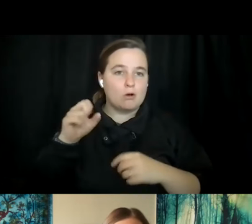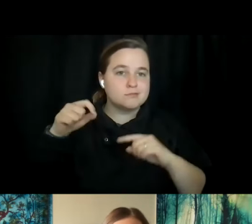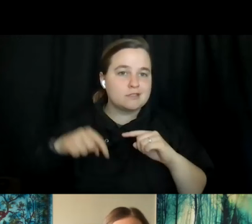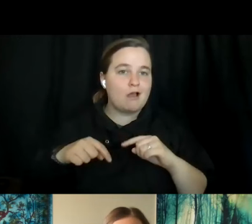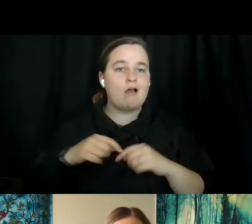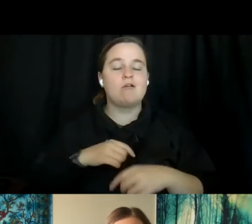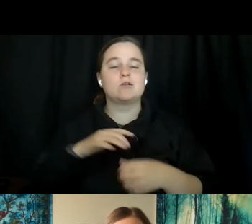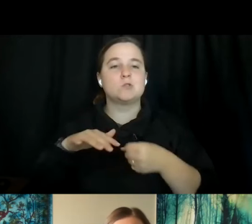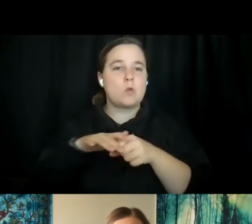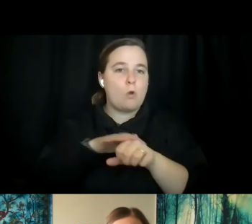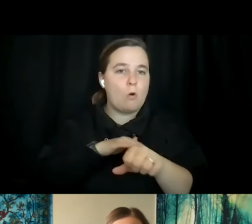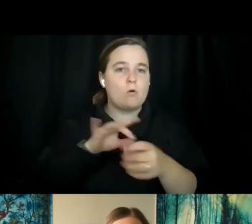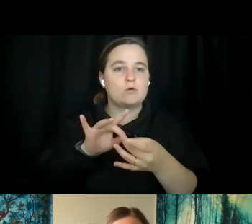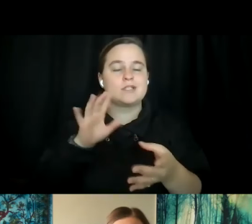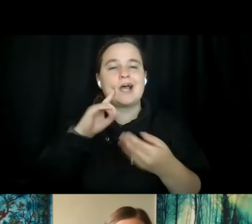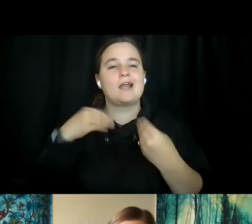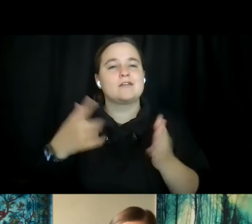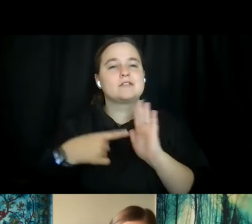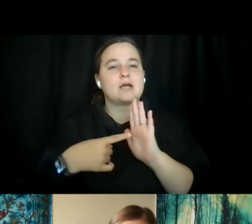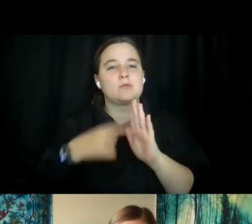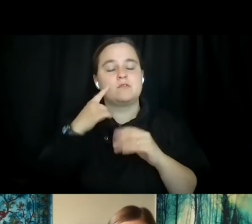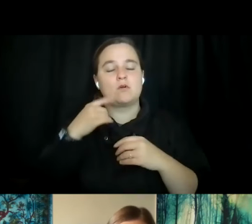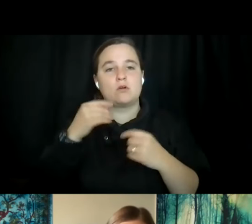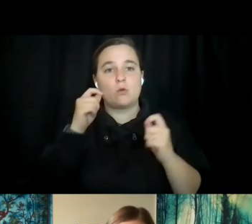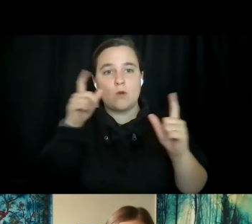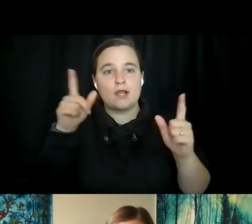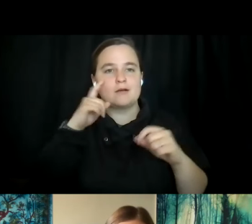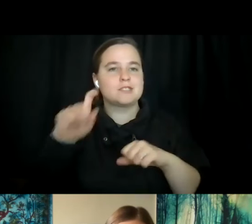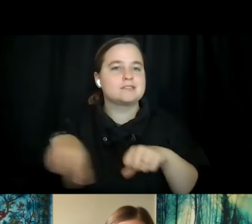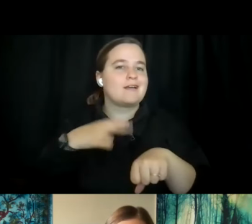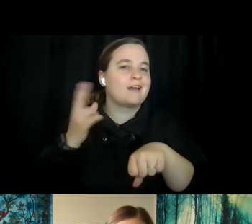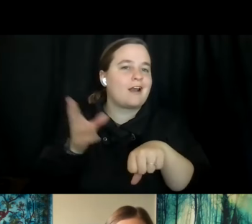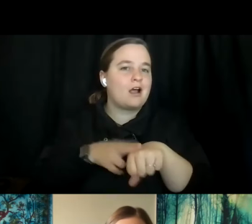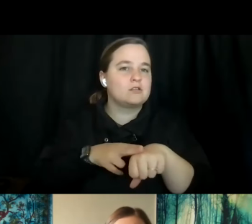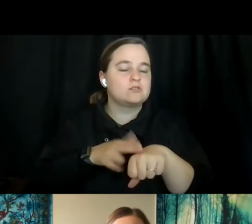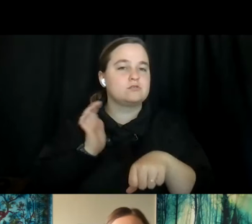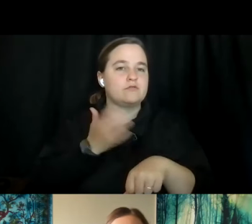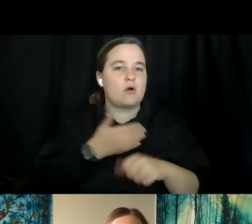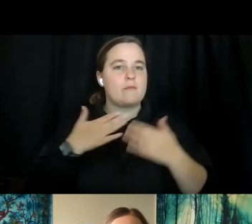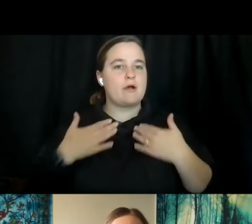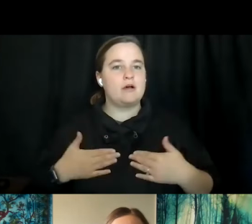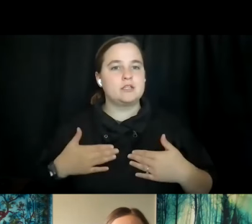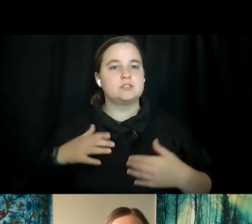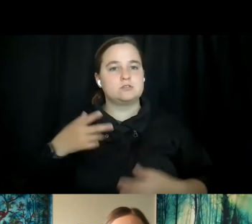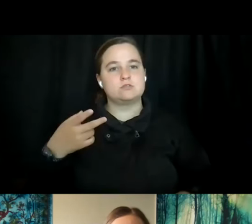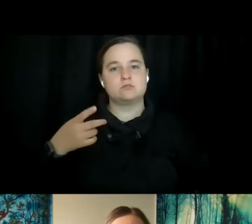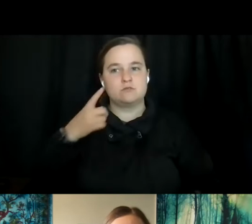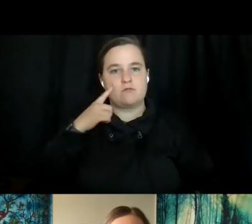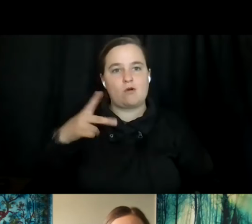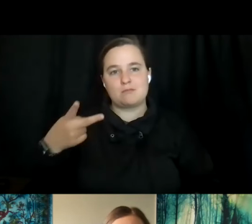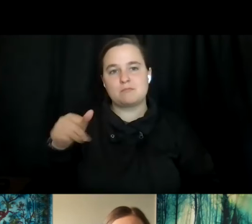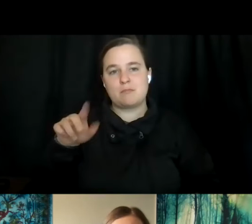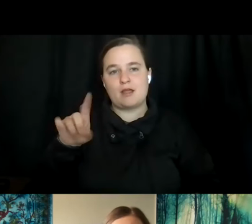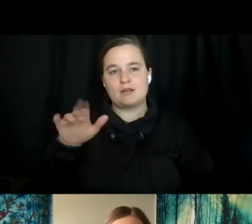idea, I give that as an example because it's such a natural way for our bodies to pandiculate without us